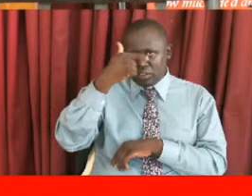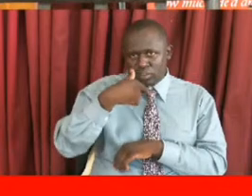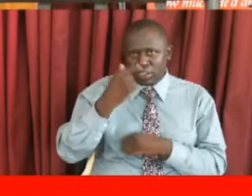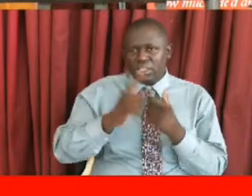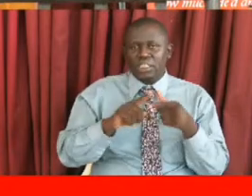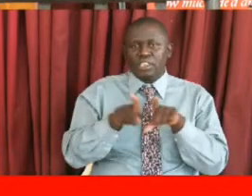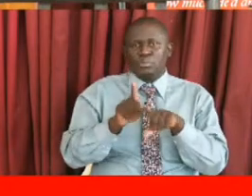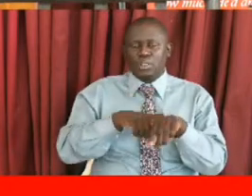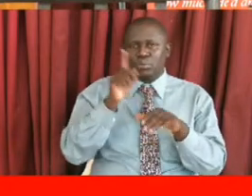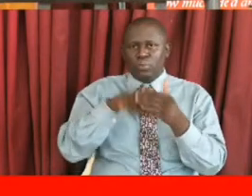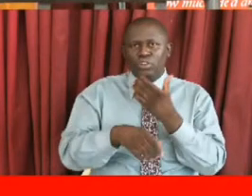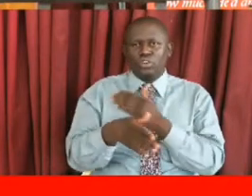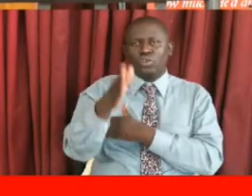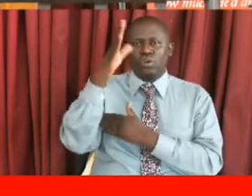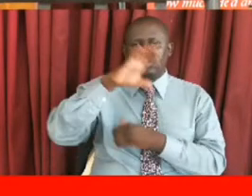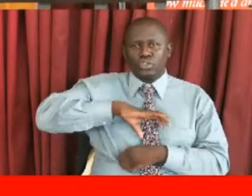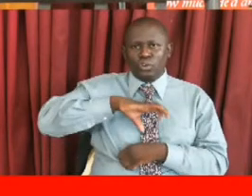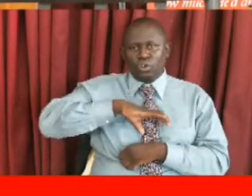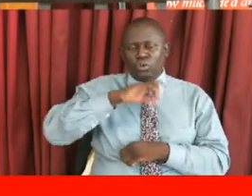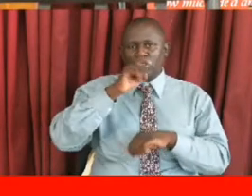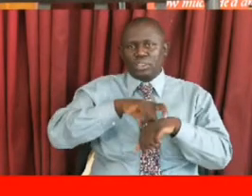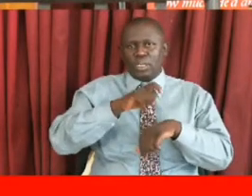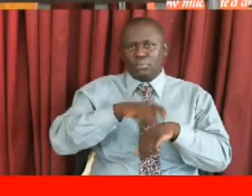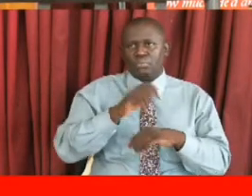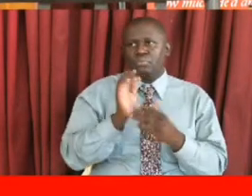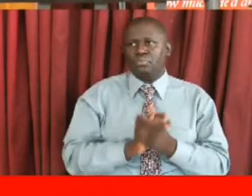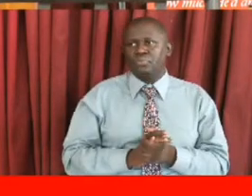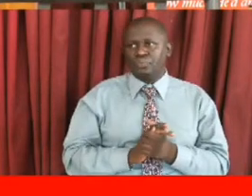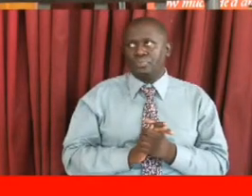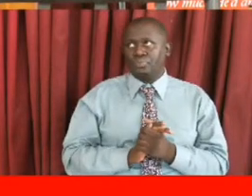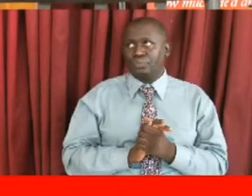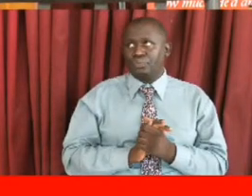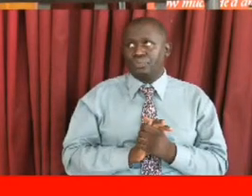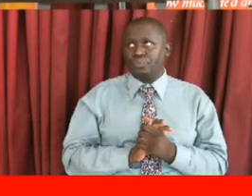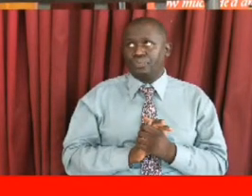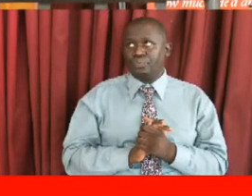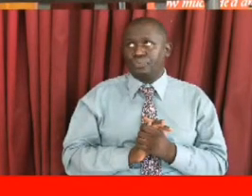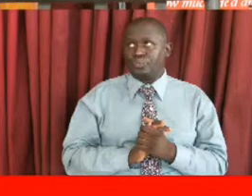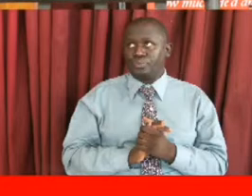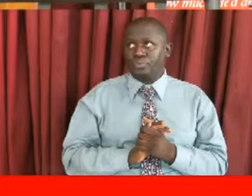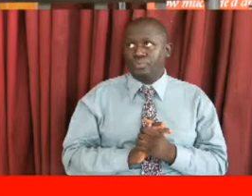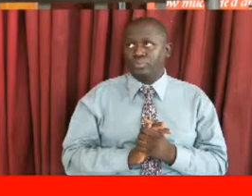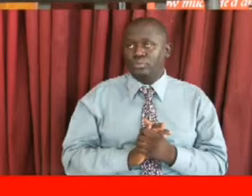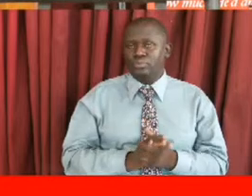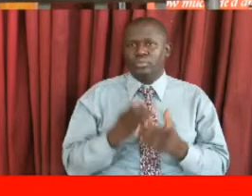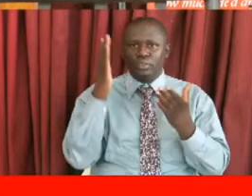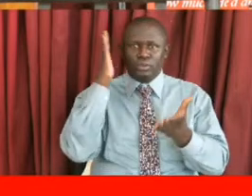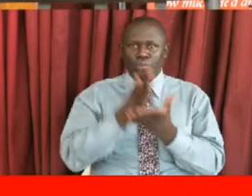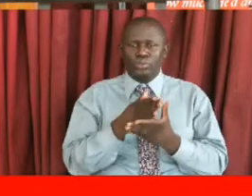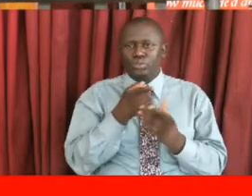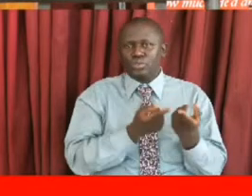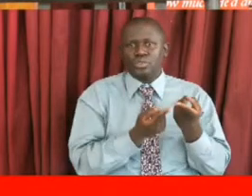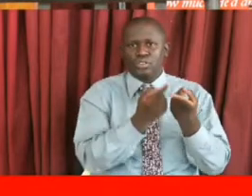own age you are blessed to have appeared in God's